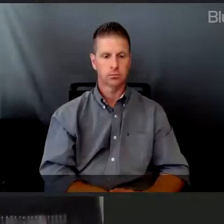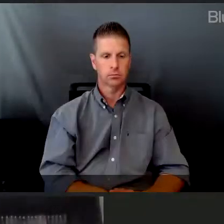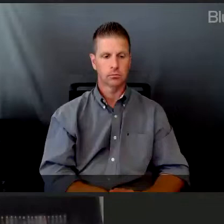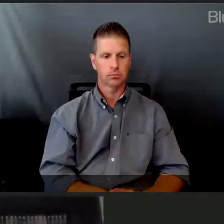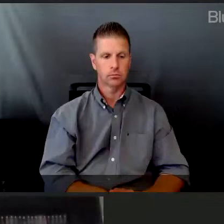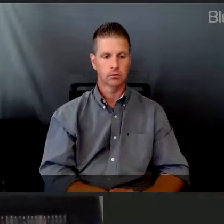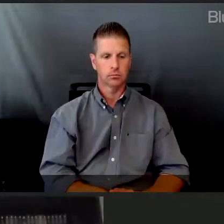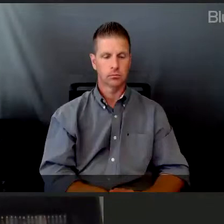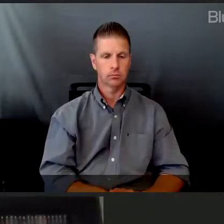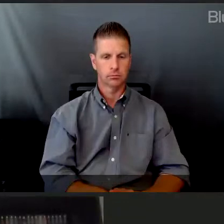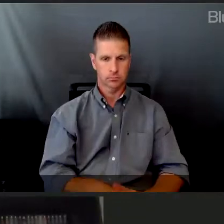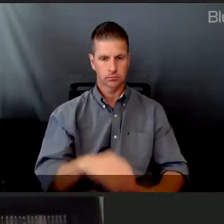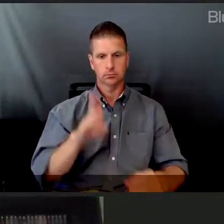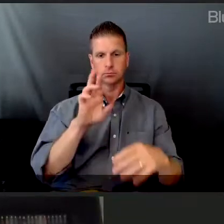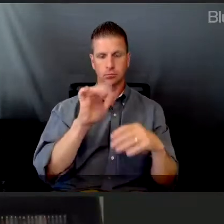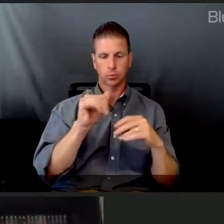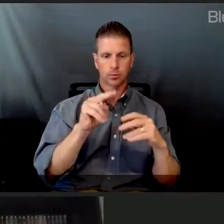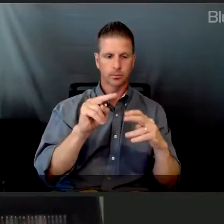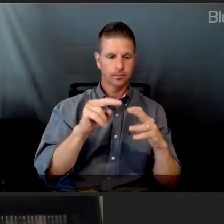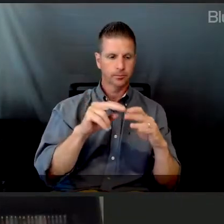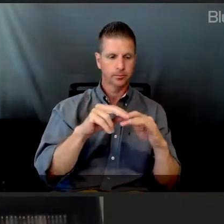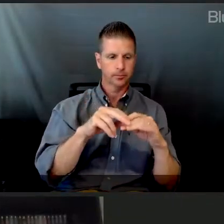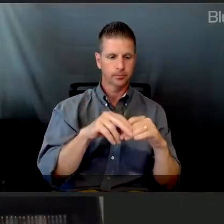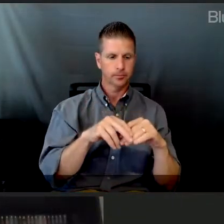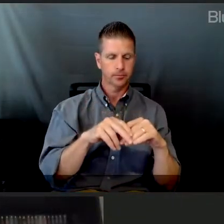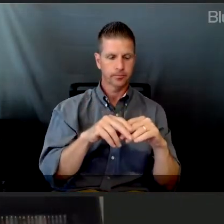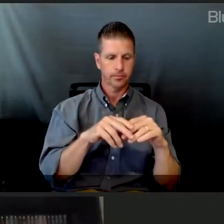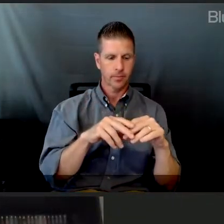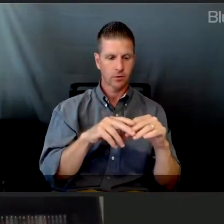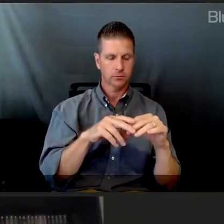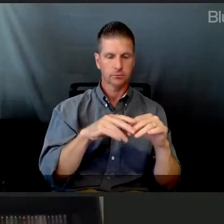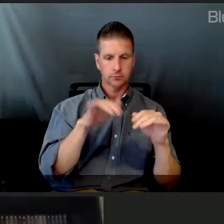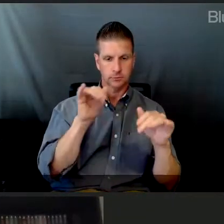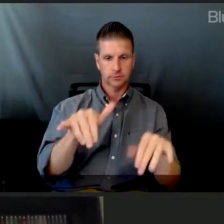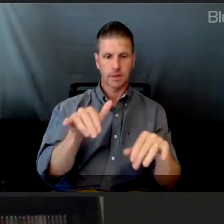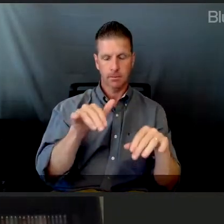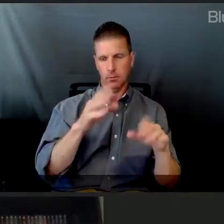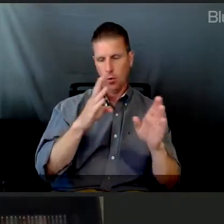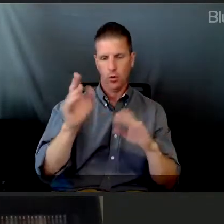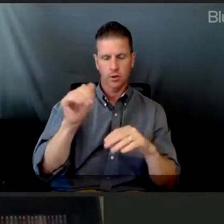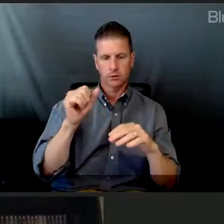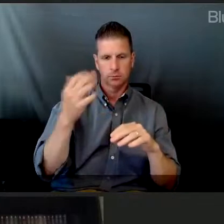Go ahead. I guess we can pick up the same order as before.